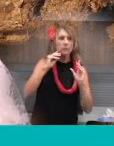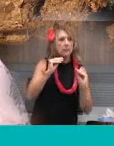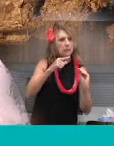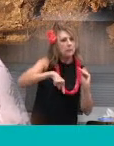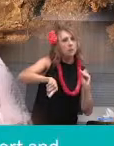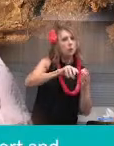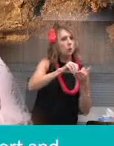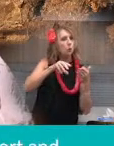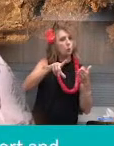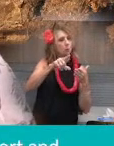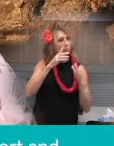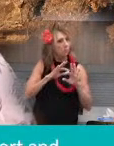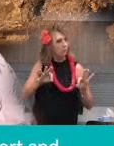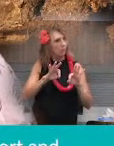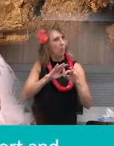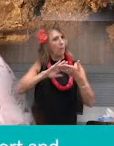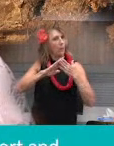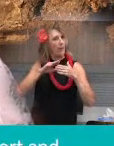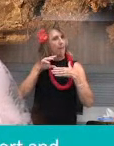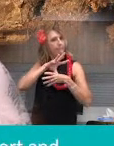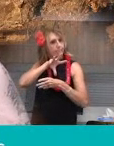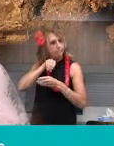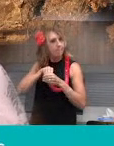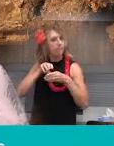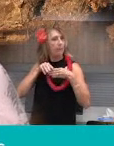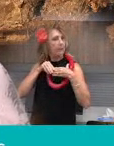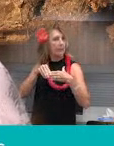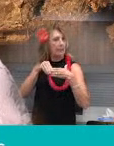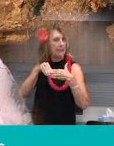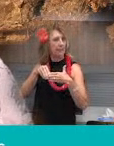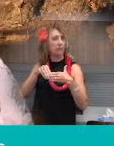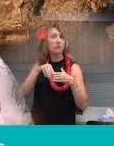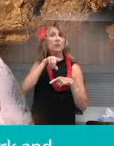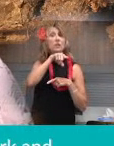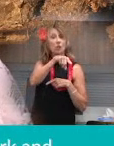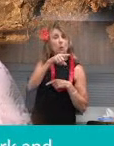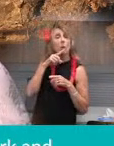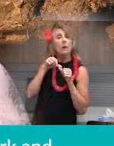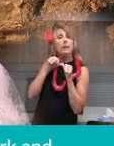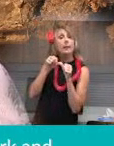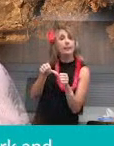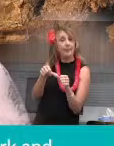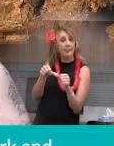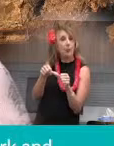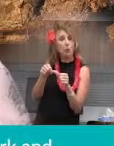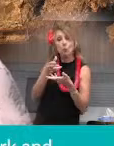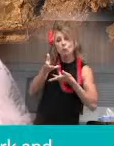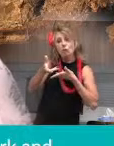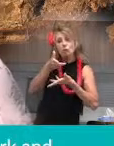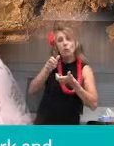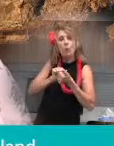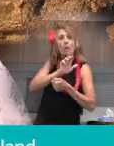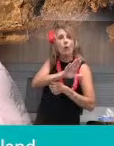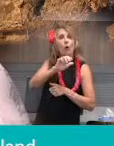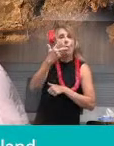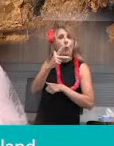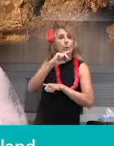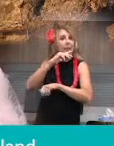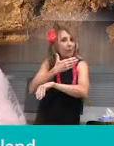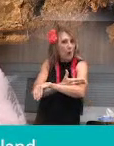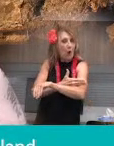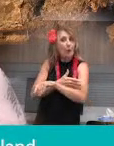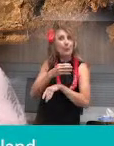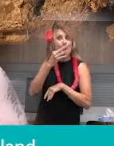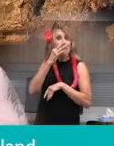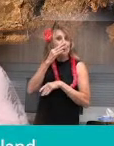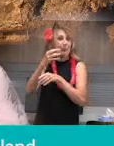stewardship. Audrey plans to continue to support and mentor her 3 daughters as they navigate the world of work and hopes to take a